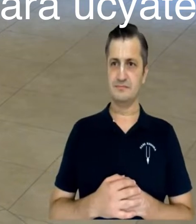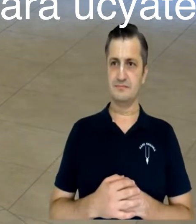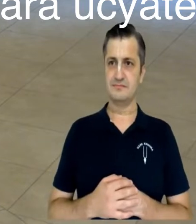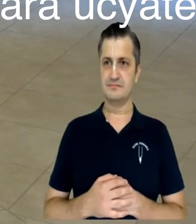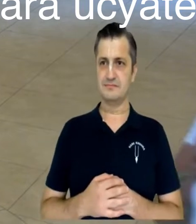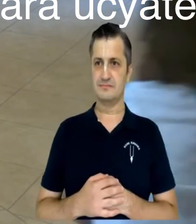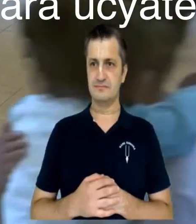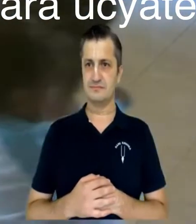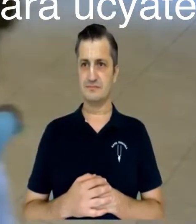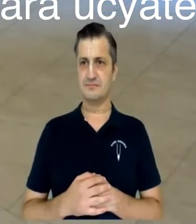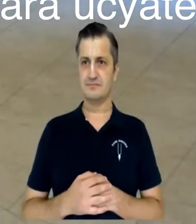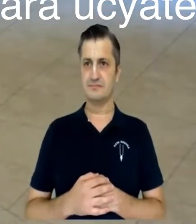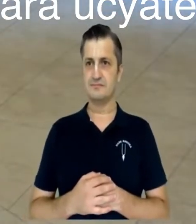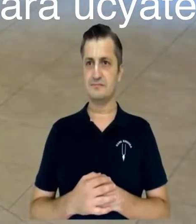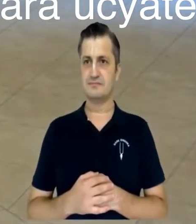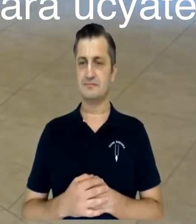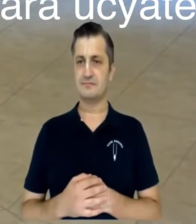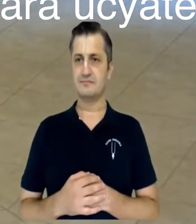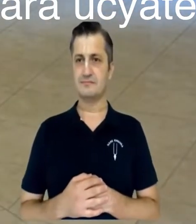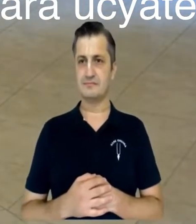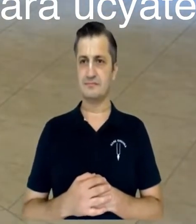Kutashtoksara uchyate.